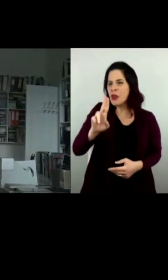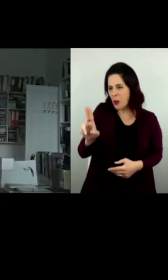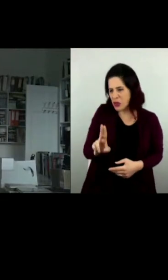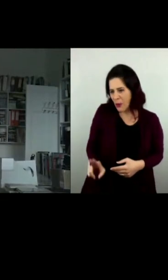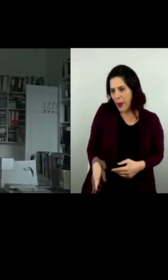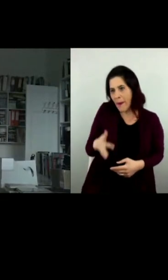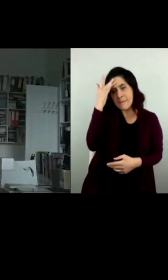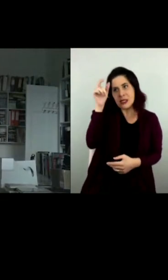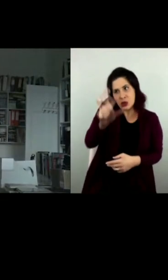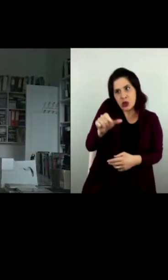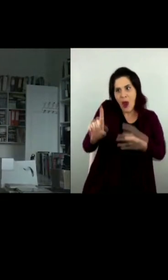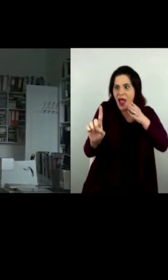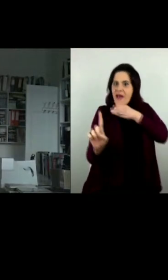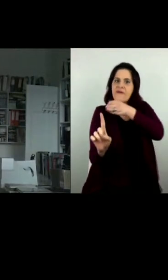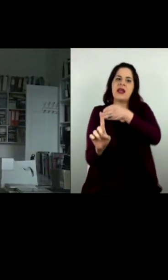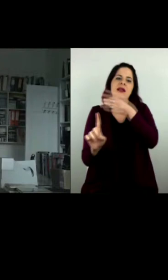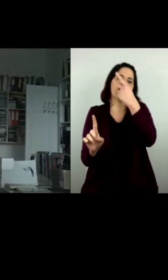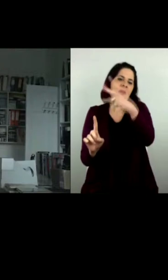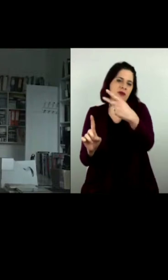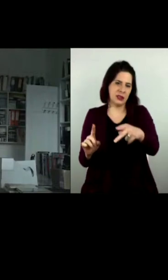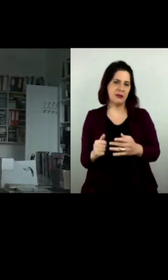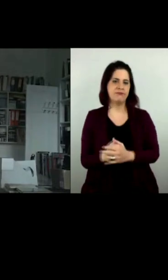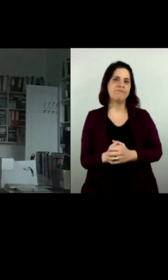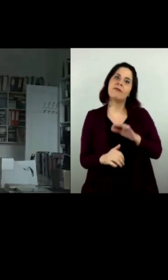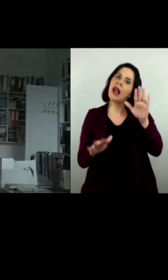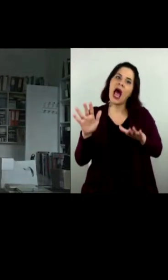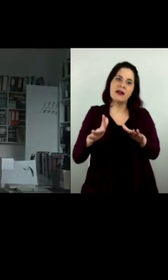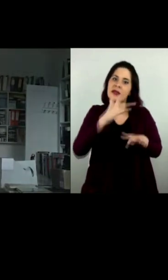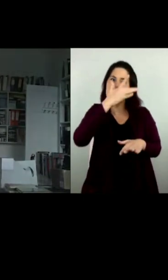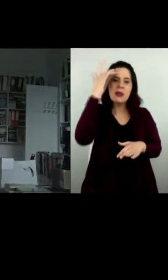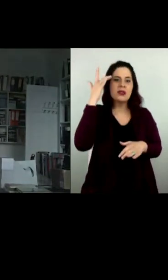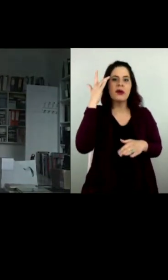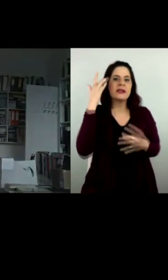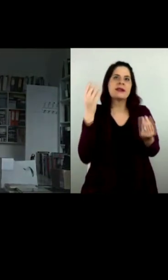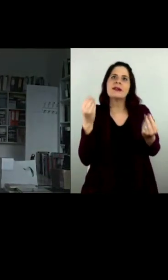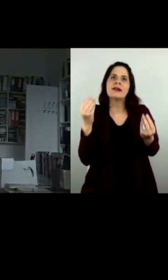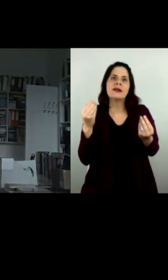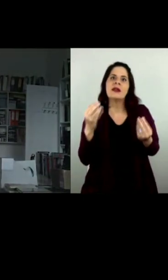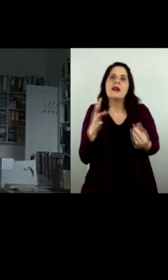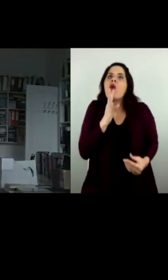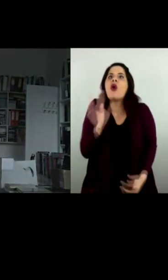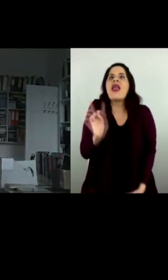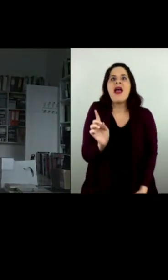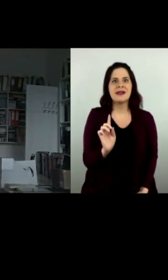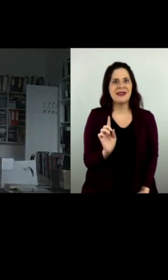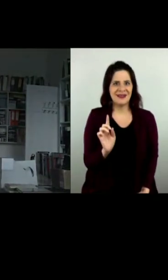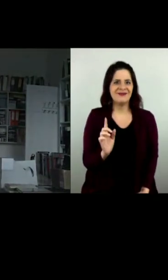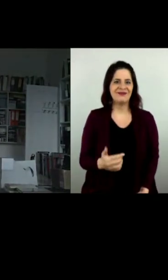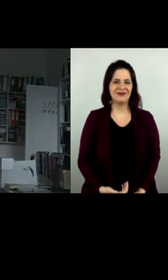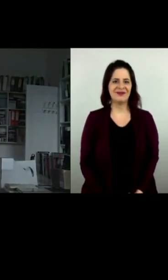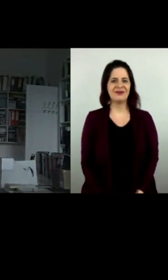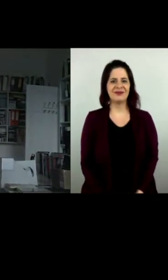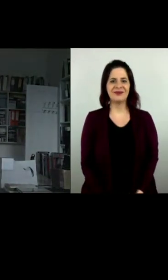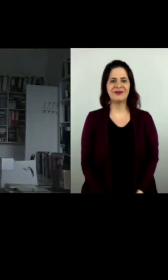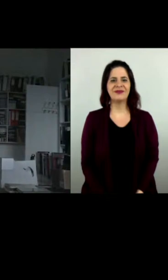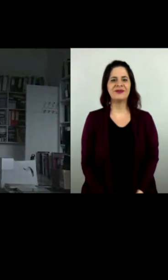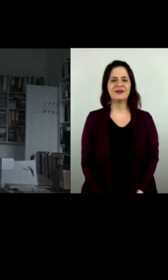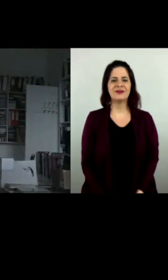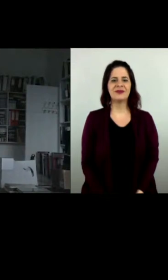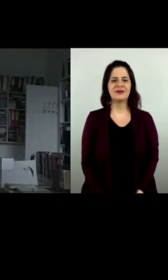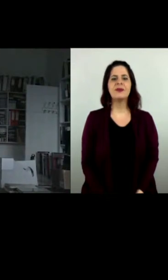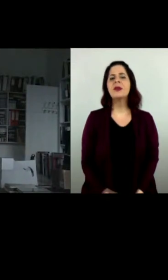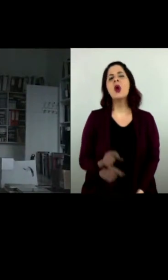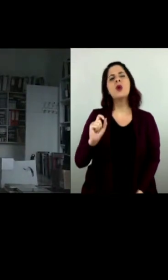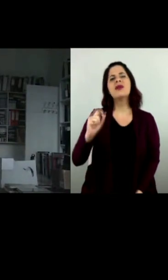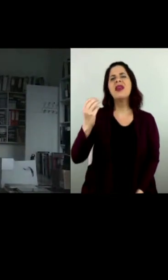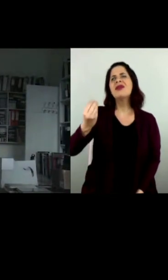we sometimes don't know much about. The question always is, what inspires us? What keeps